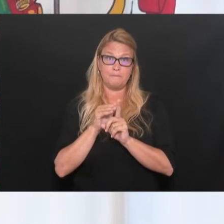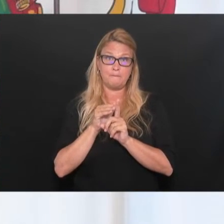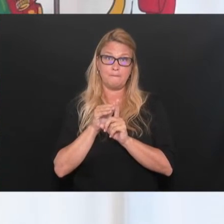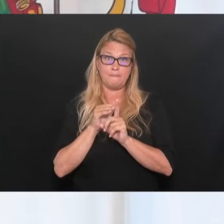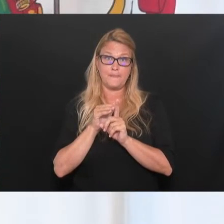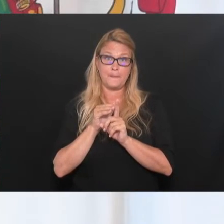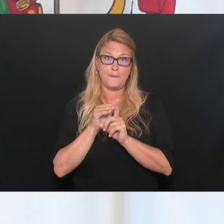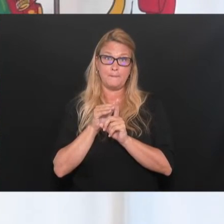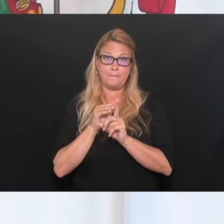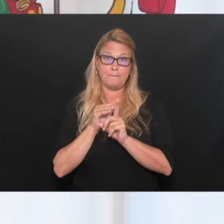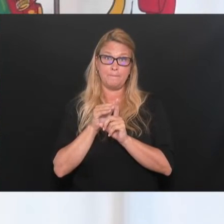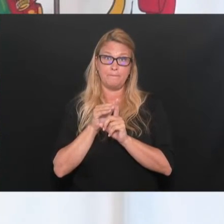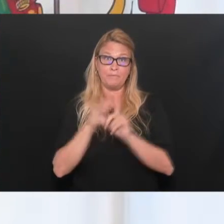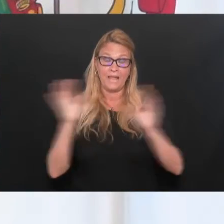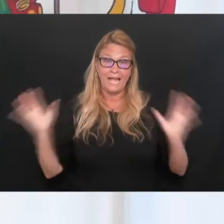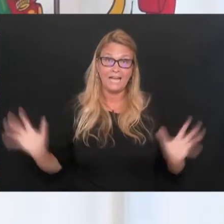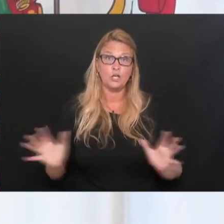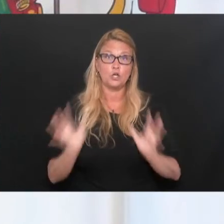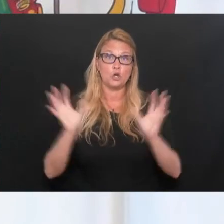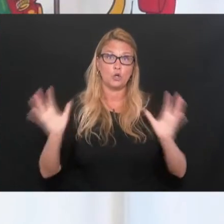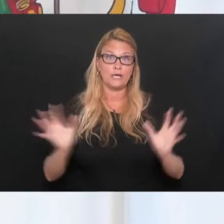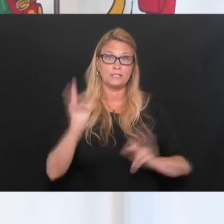and absolutely encourage them.